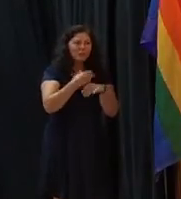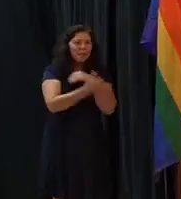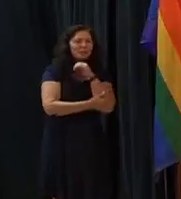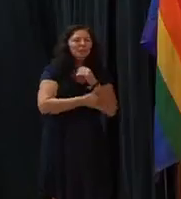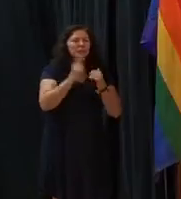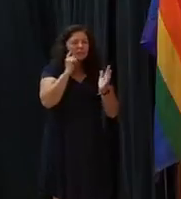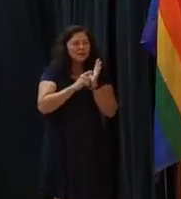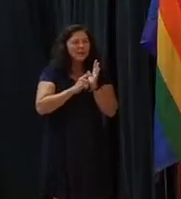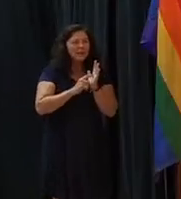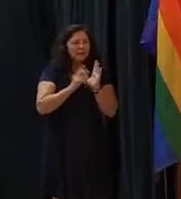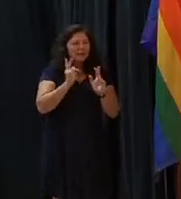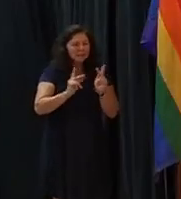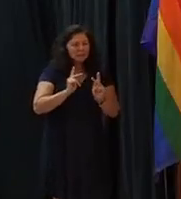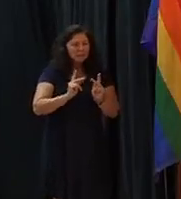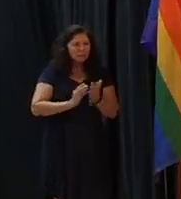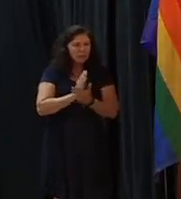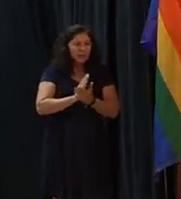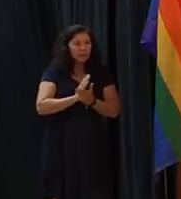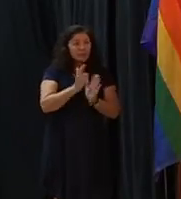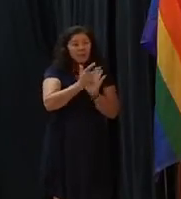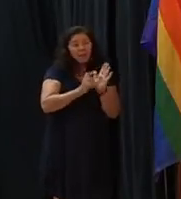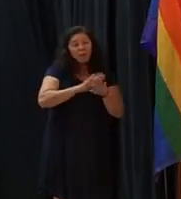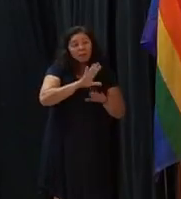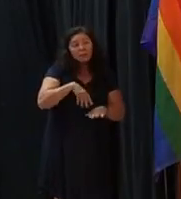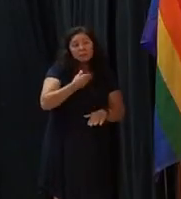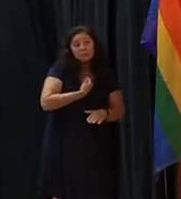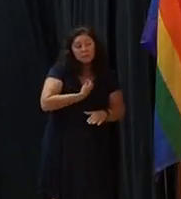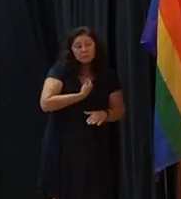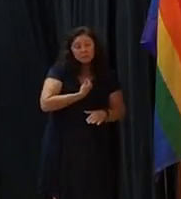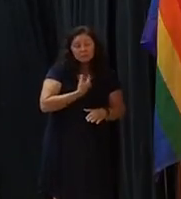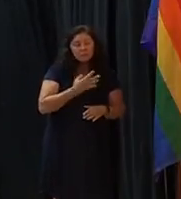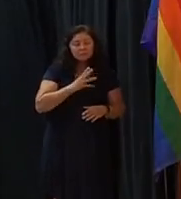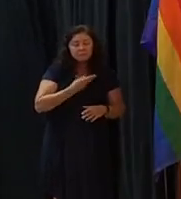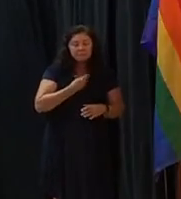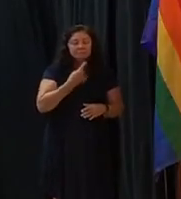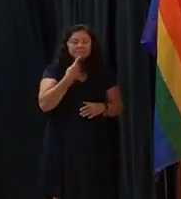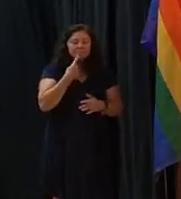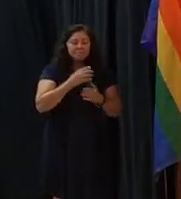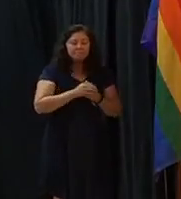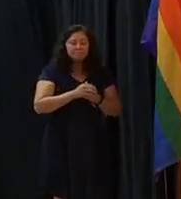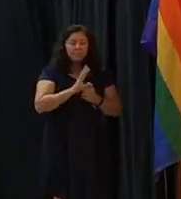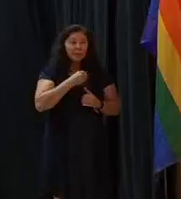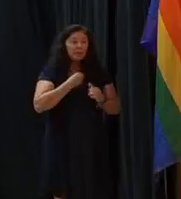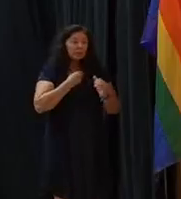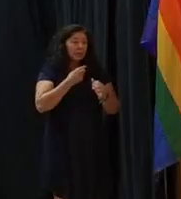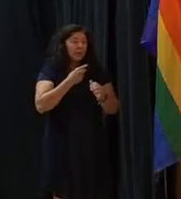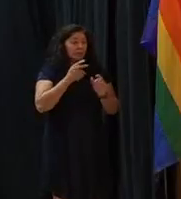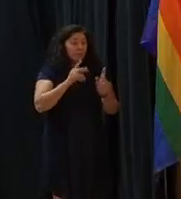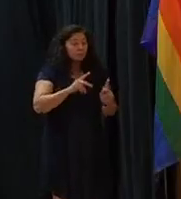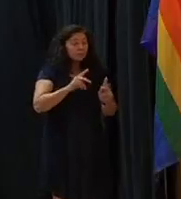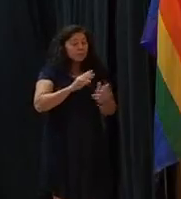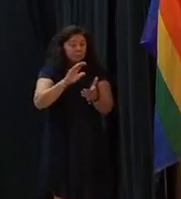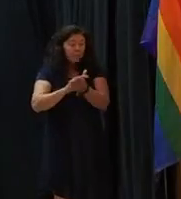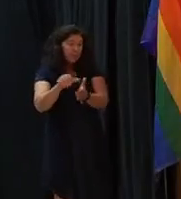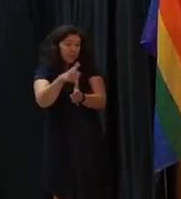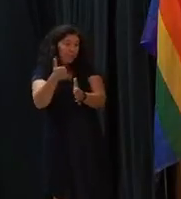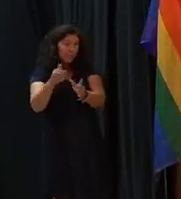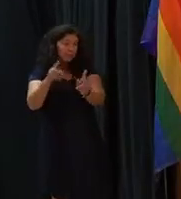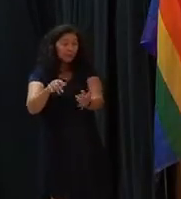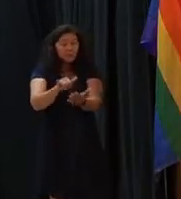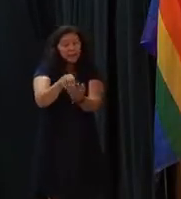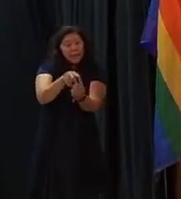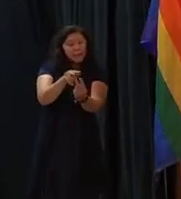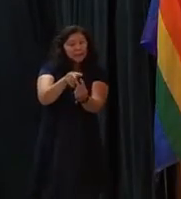The law on transsexualism prescribed that when a transgender person is married to another person, the couple